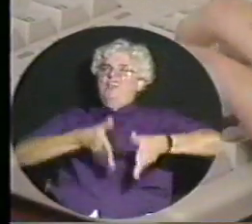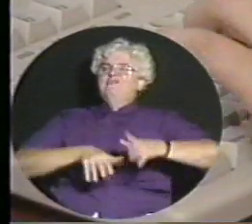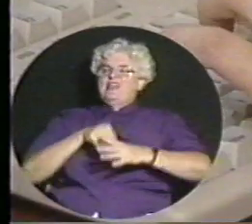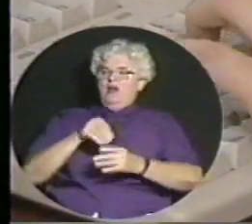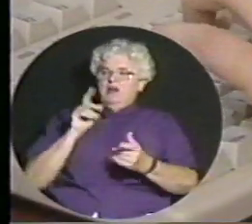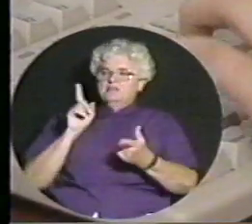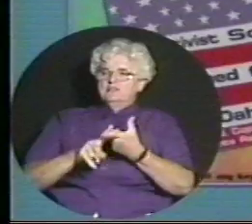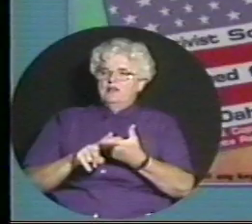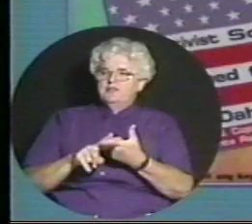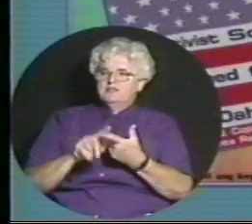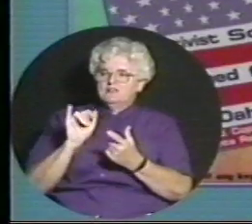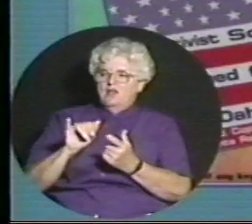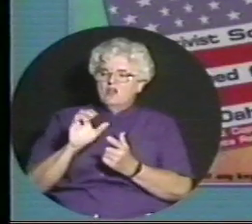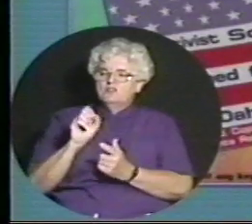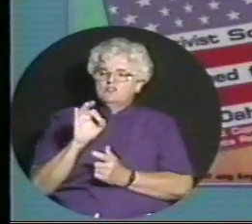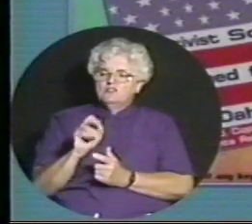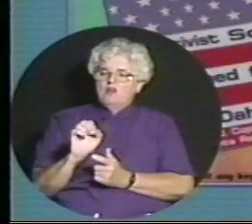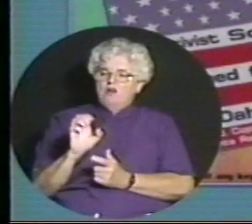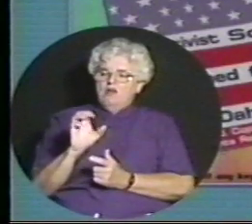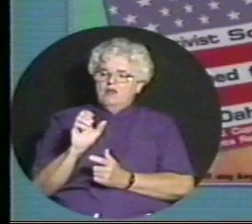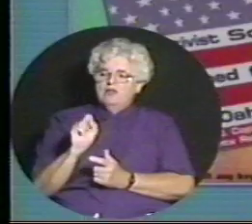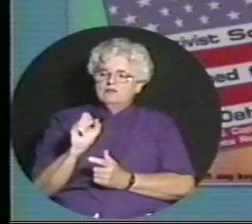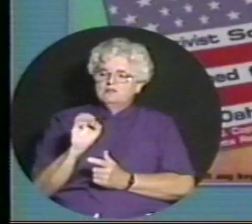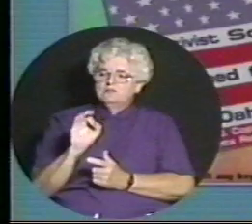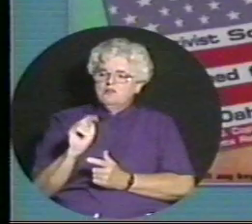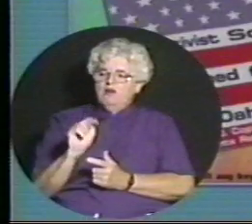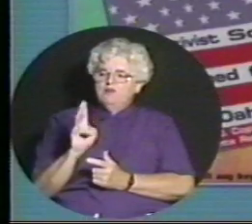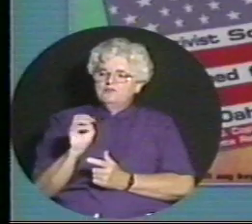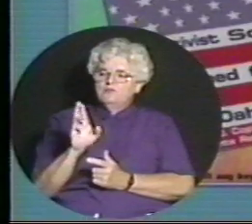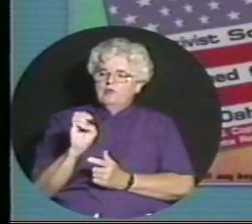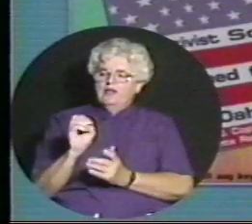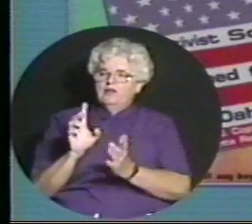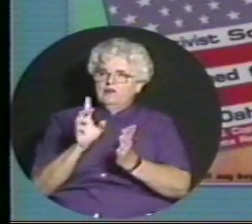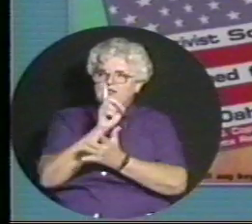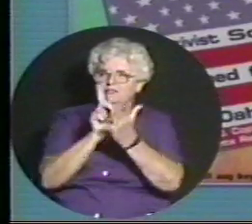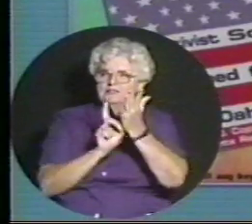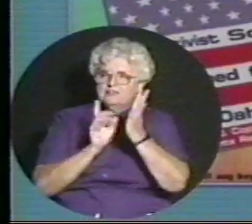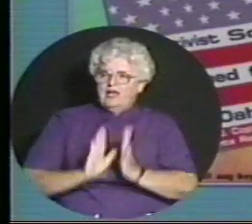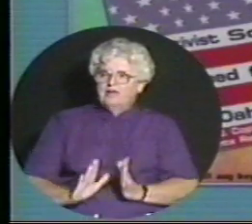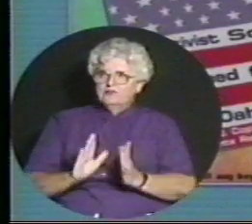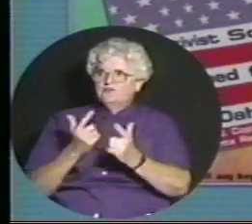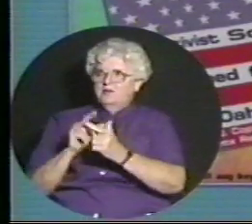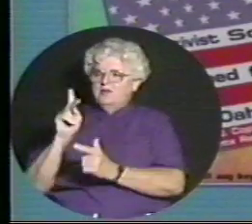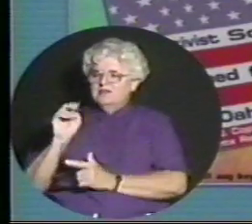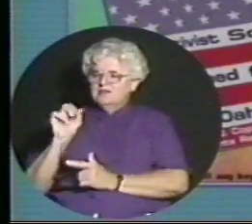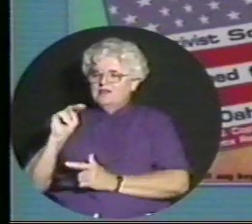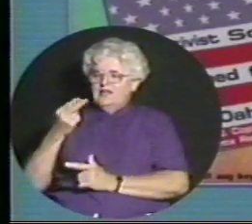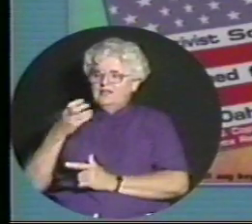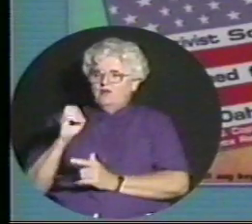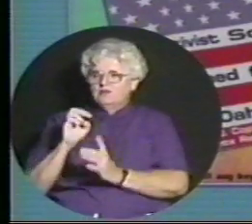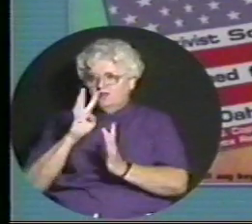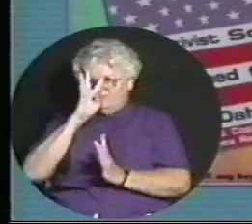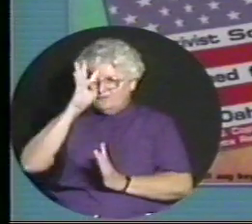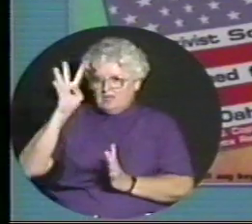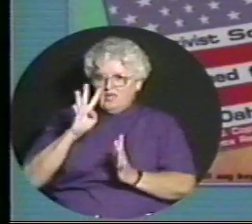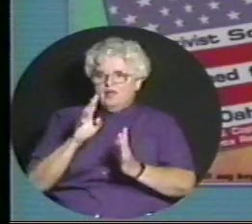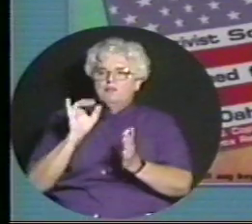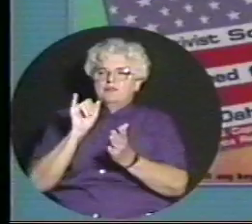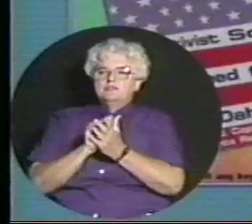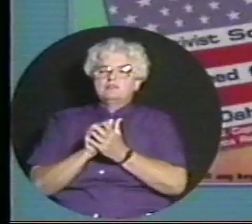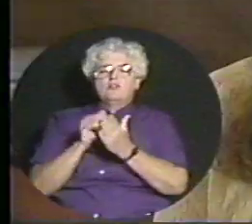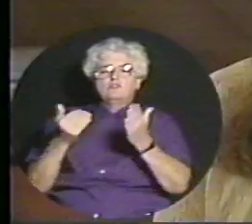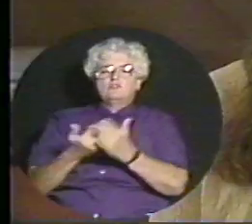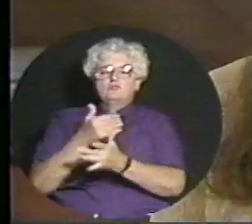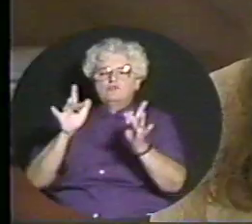until a pair of software designers from Oahu Business Services in Kaneohe began marketing an innovative new computer program called Personal